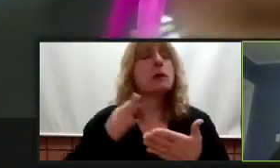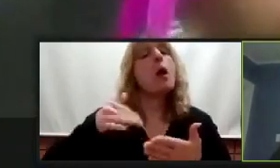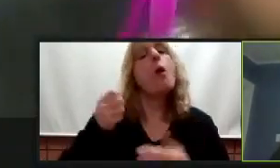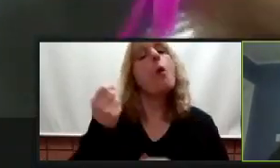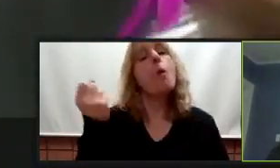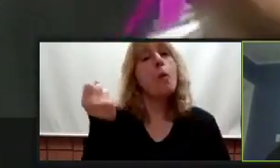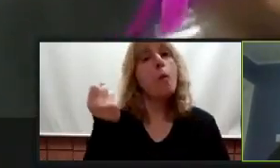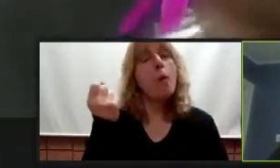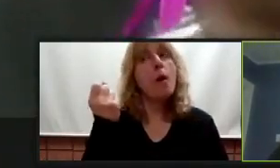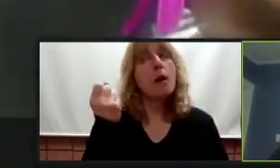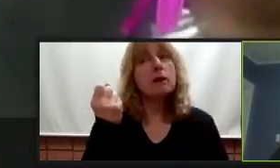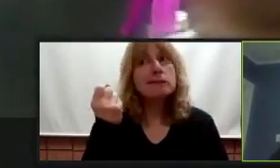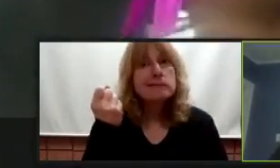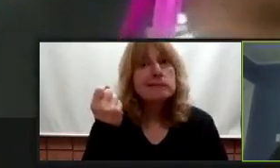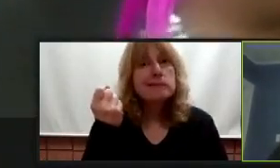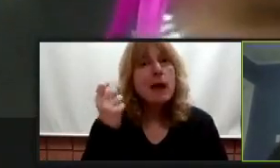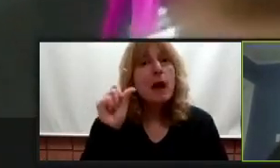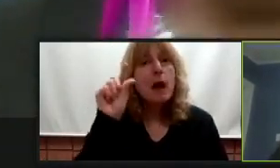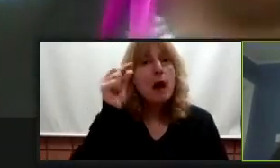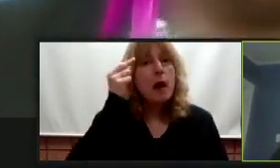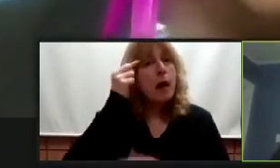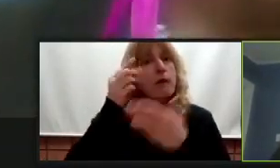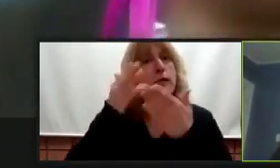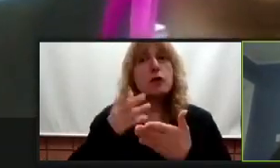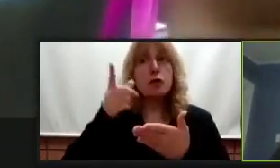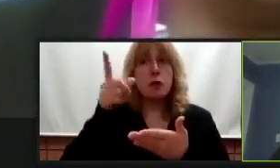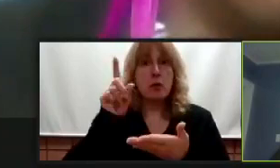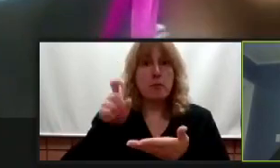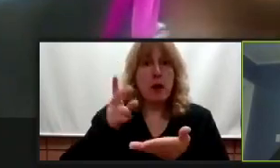on what the legislature or some of the folks in the